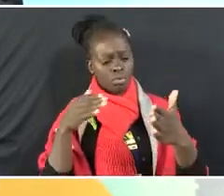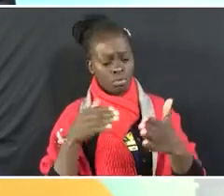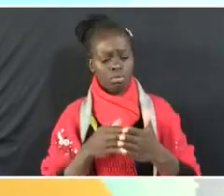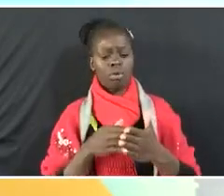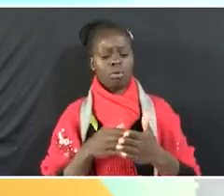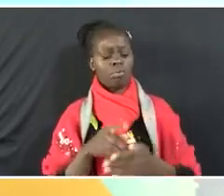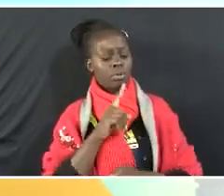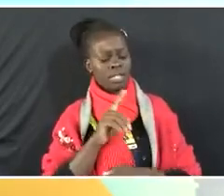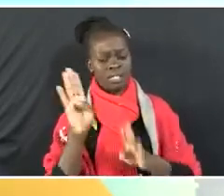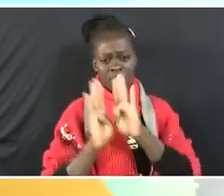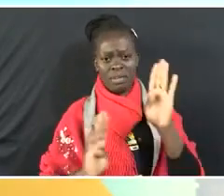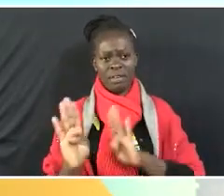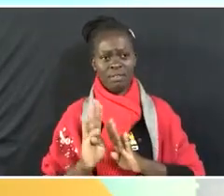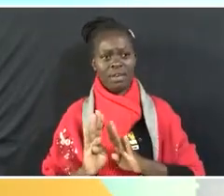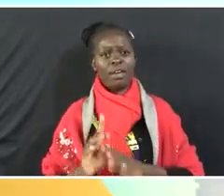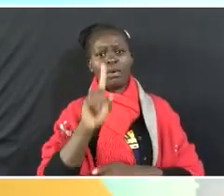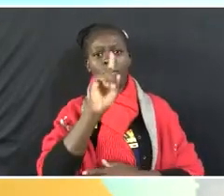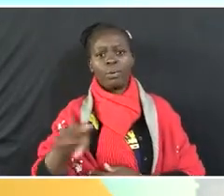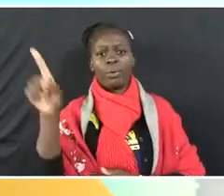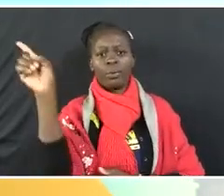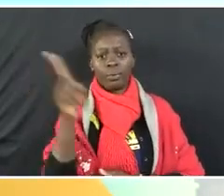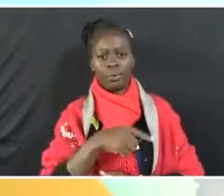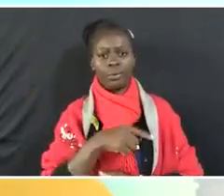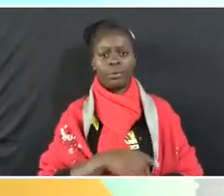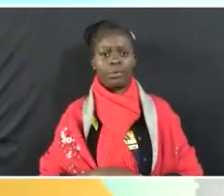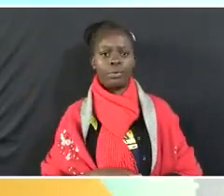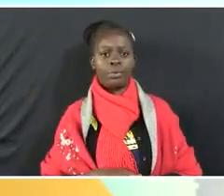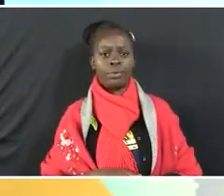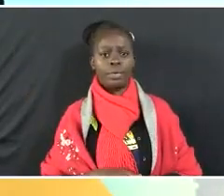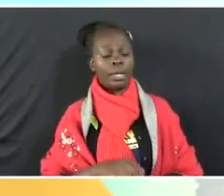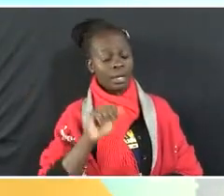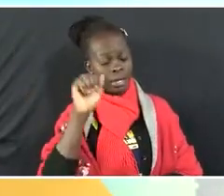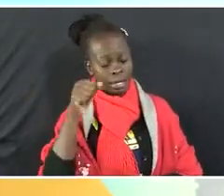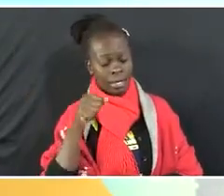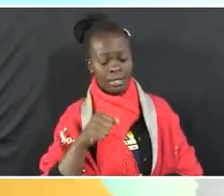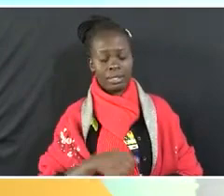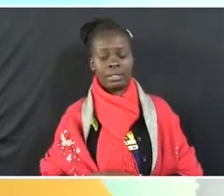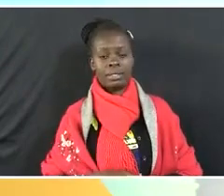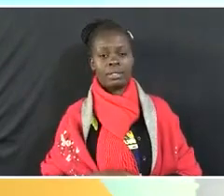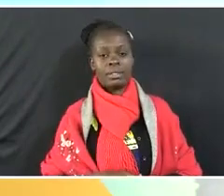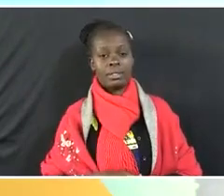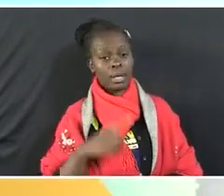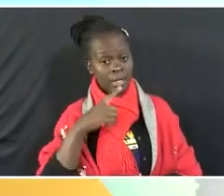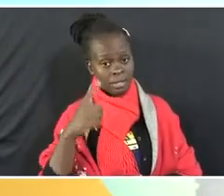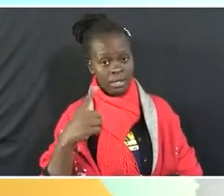bad. Hey, handle us with care. Yes, I am doing that.